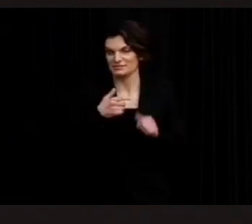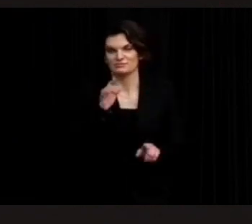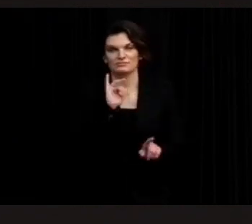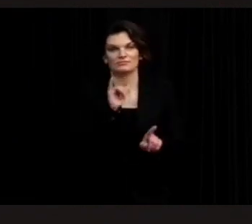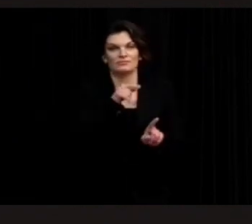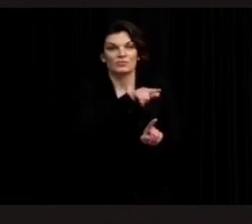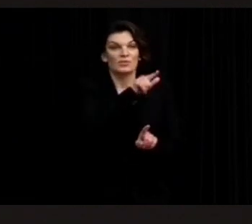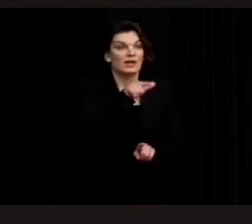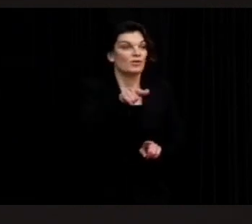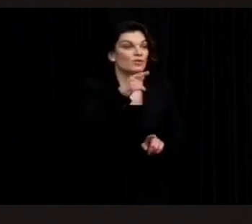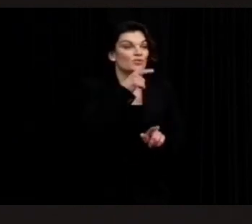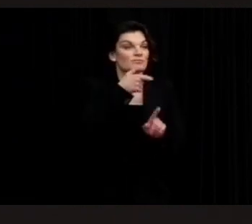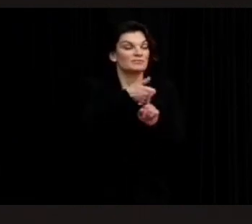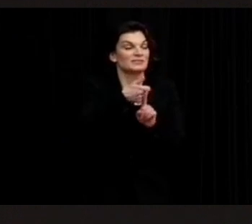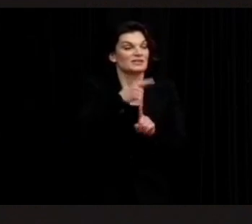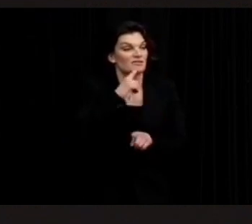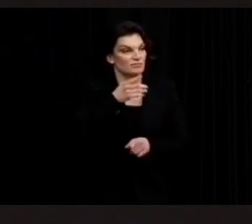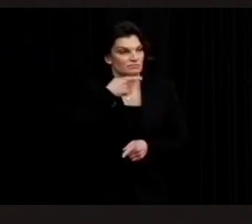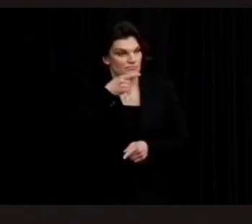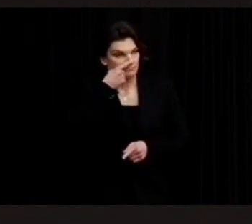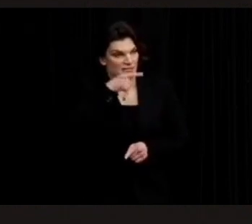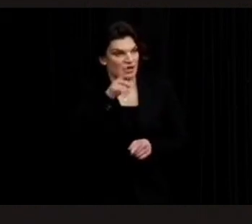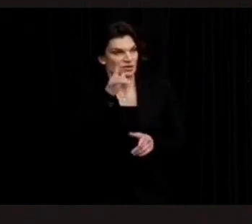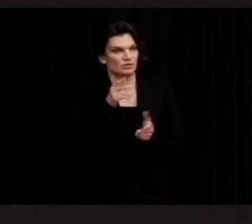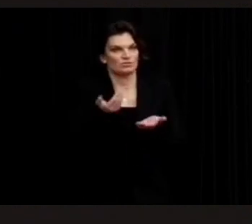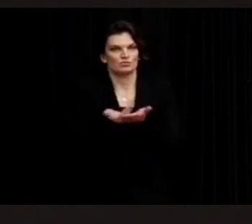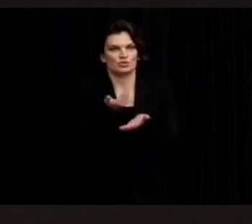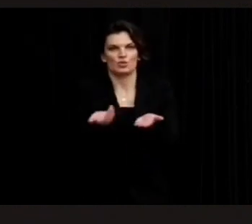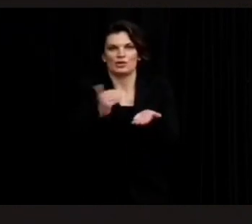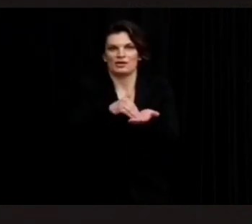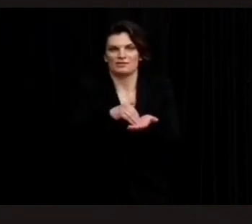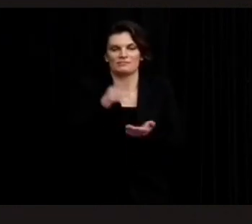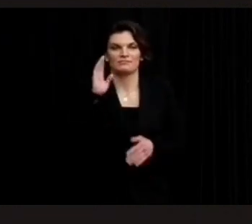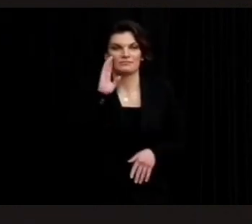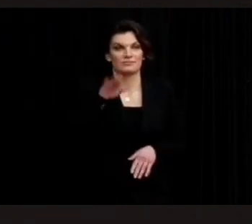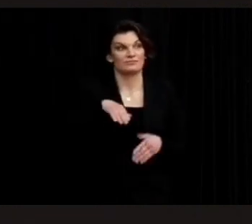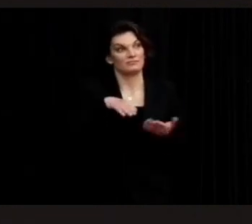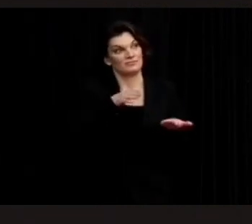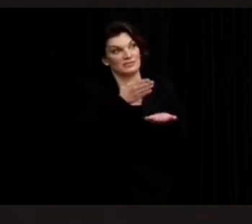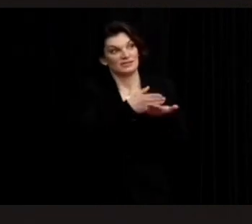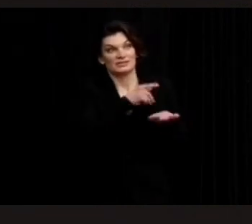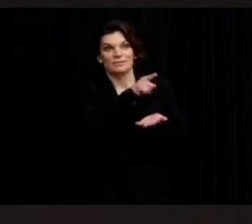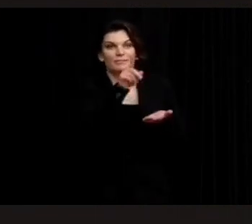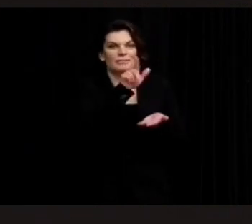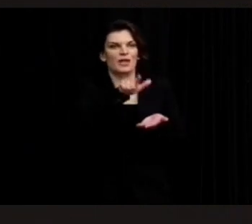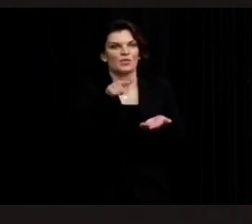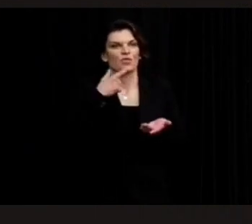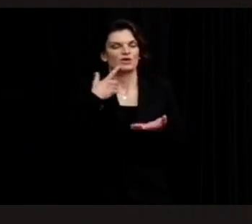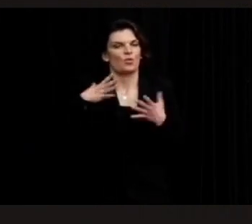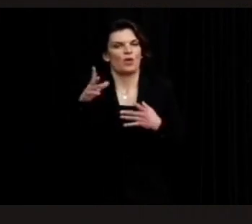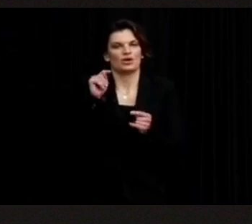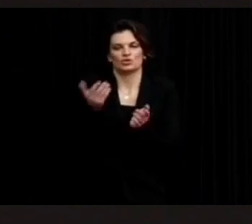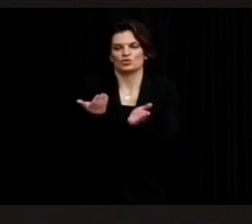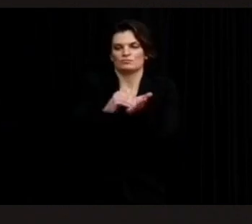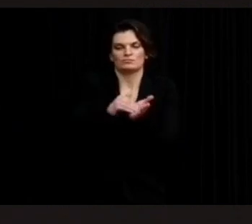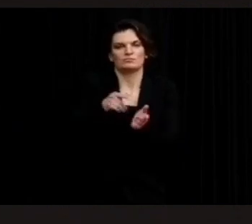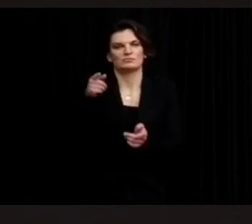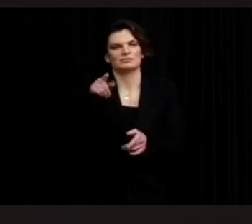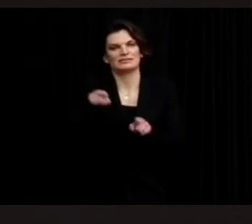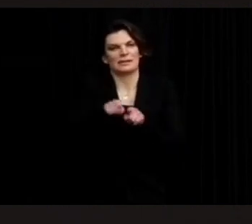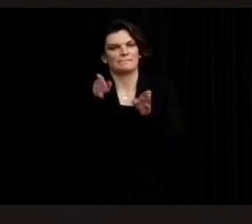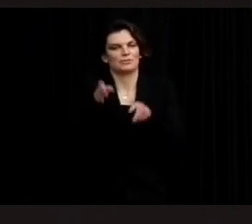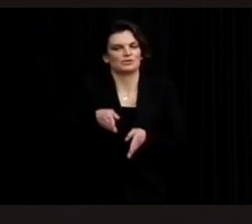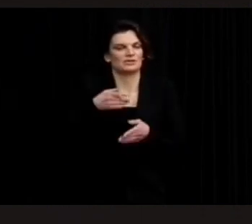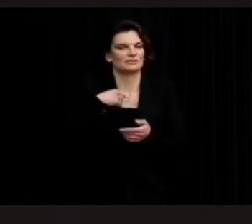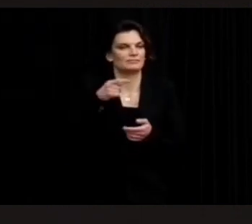to landlords that were willing to do renewals, because we started seeing a decrease in landlords that would like to do renewals. We've also